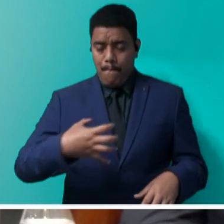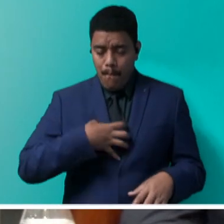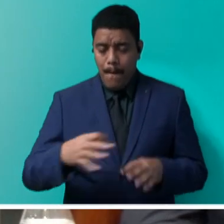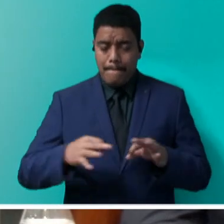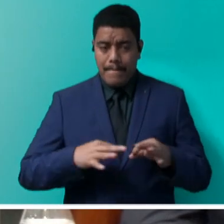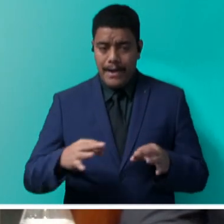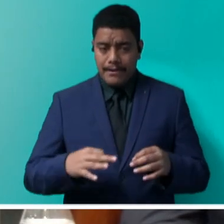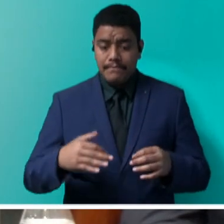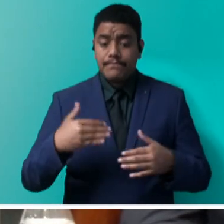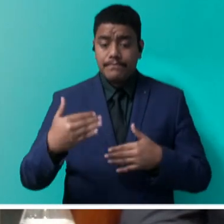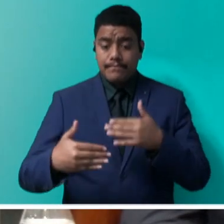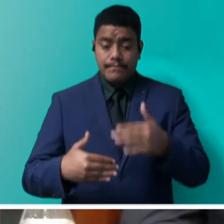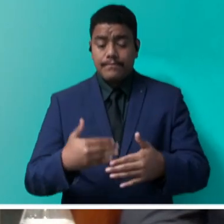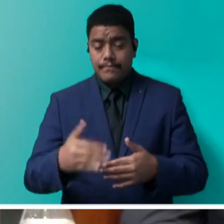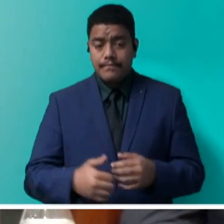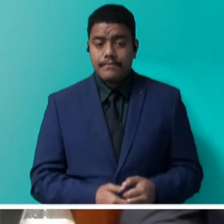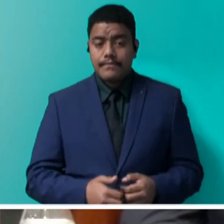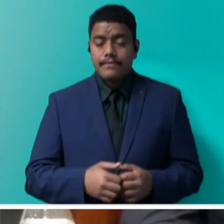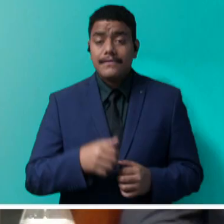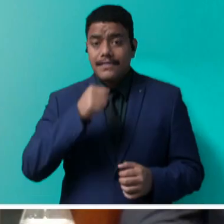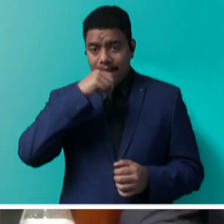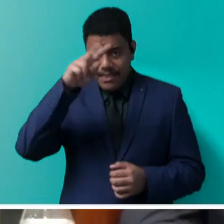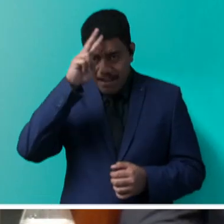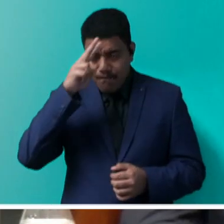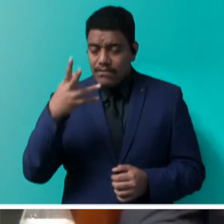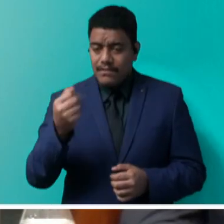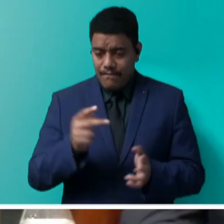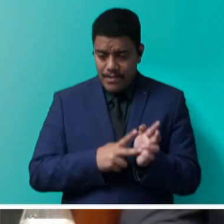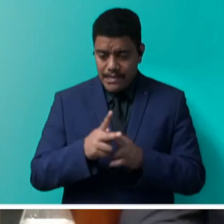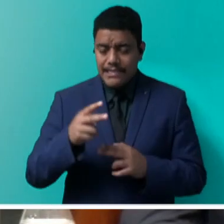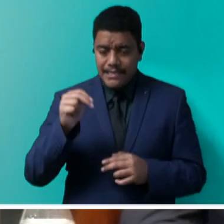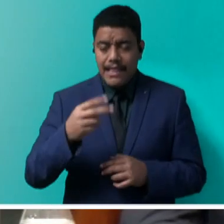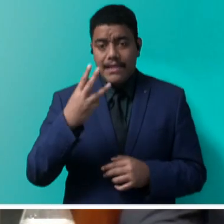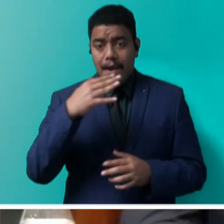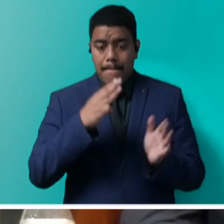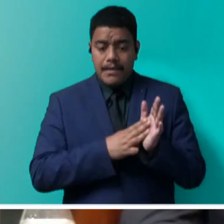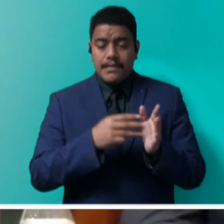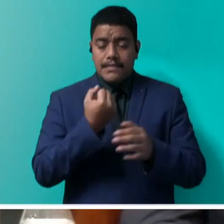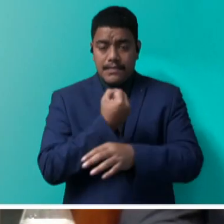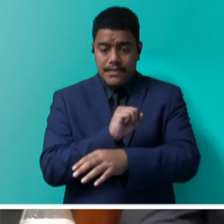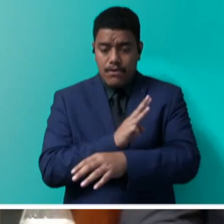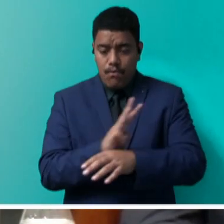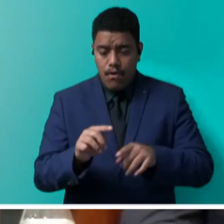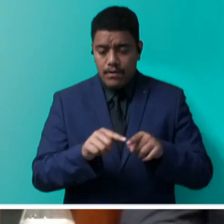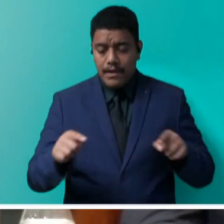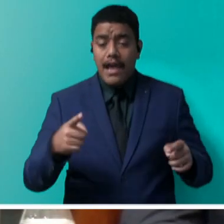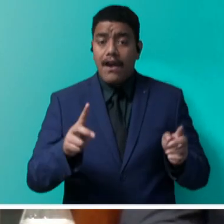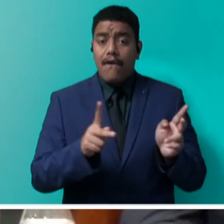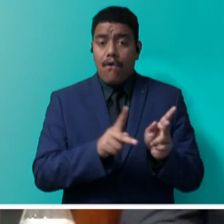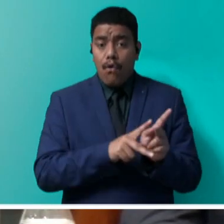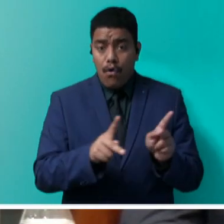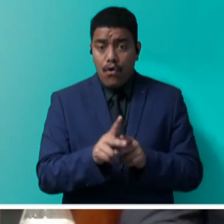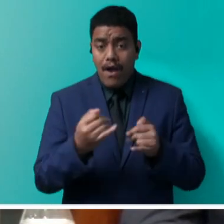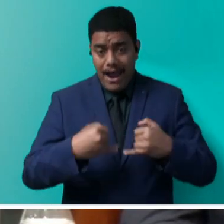Furthermore, villages like Nasengai in Kandabu, 300 meters of seawall, and Nasau Village in Coral